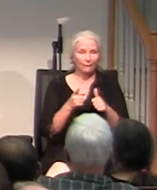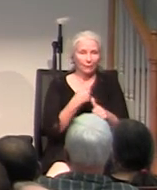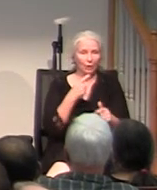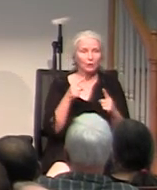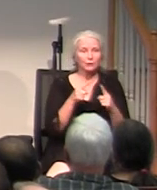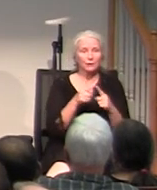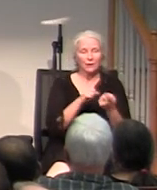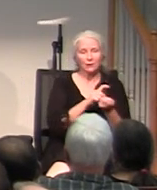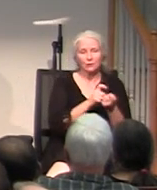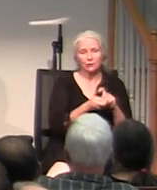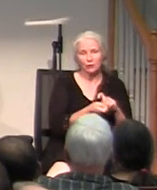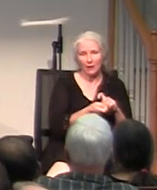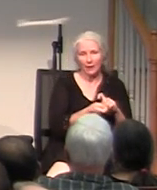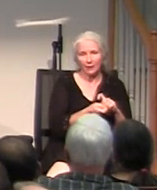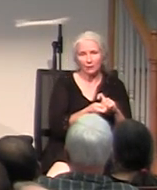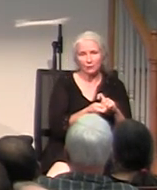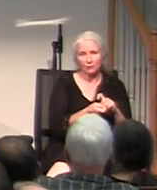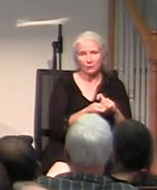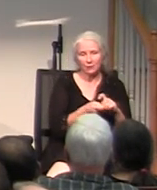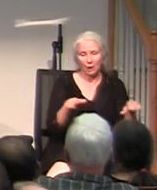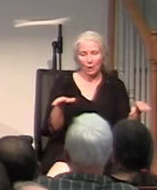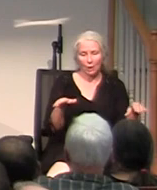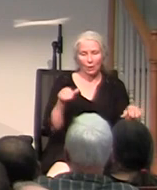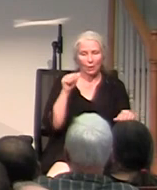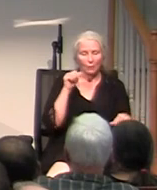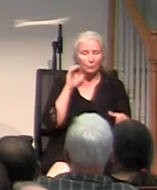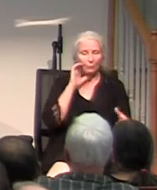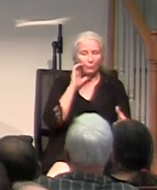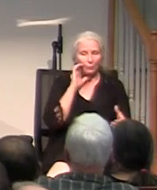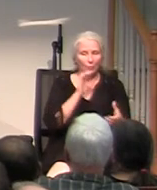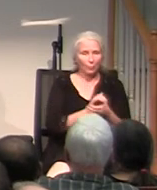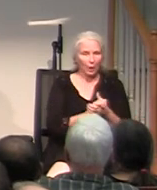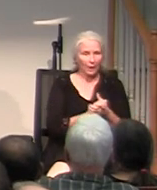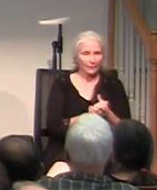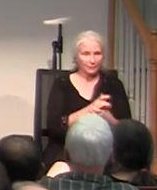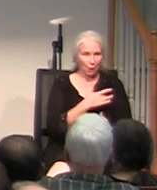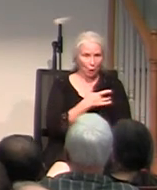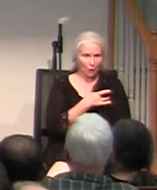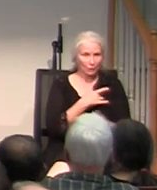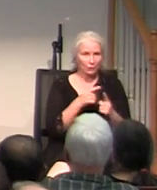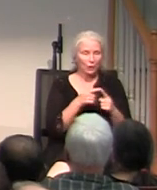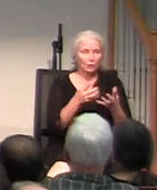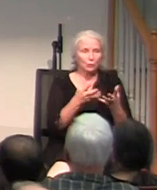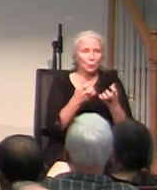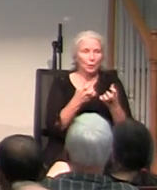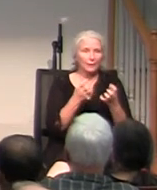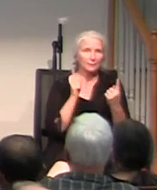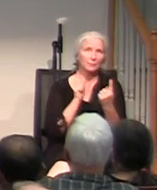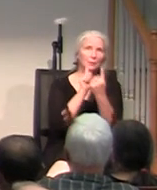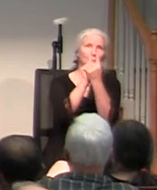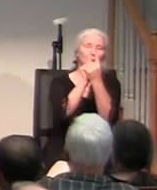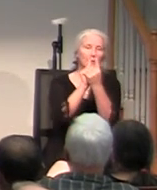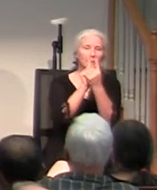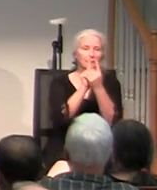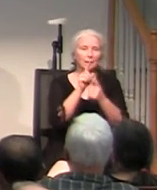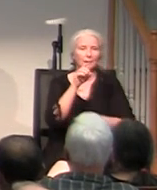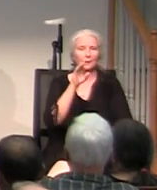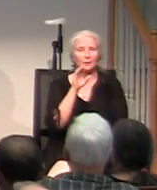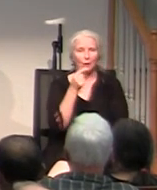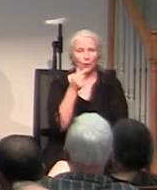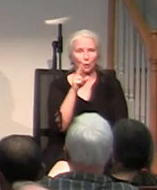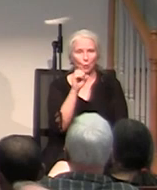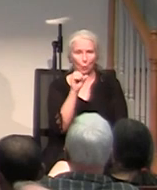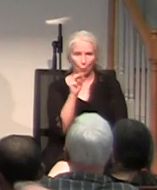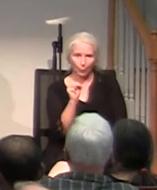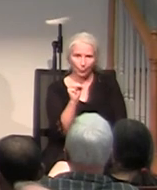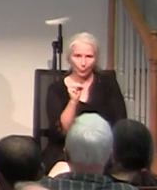change the heart of the bride to want to be with the bridegroom, to